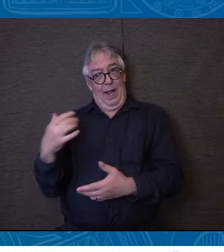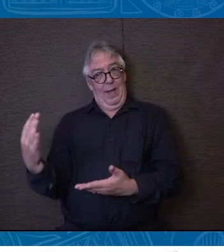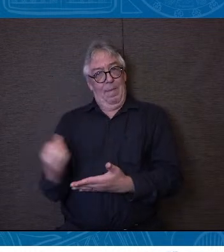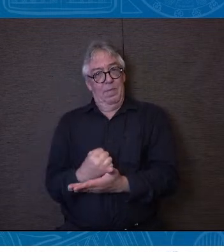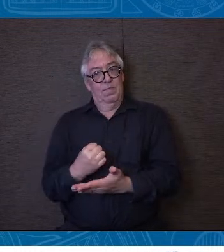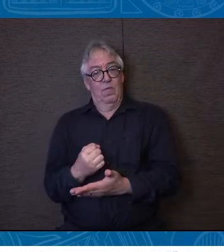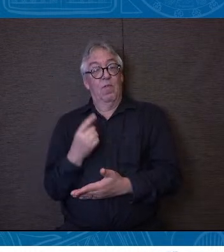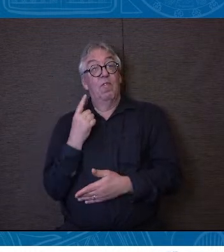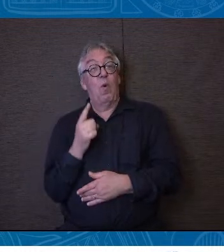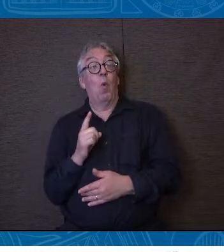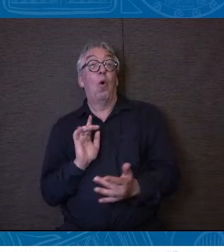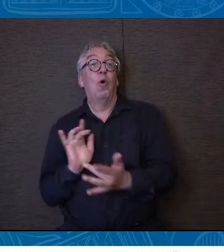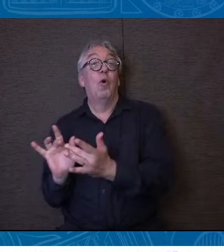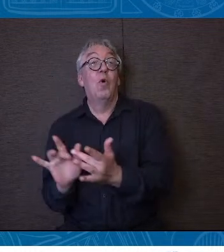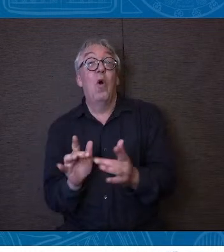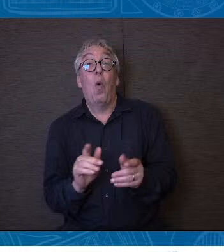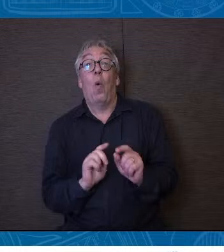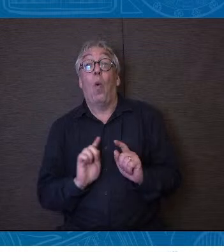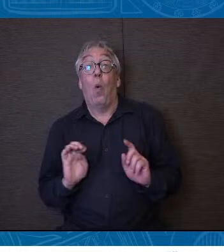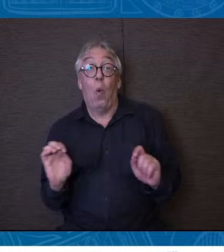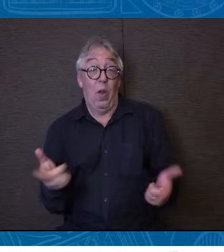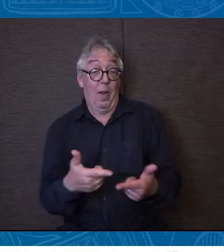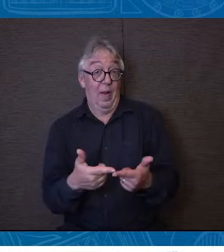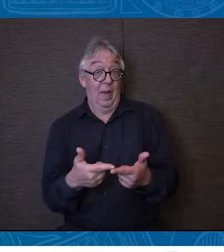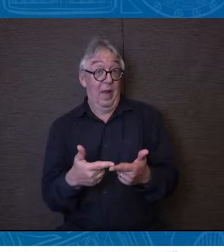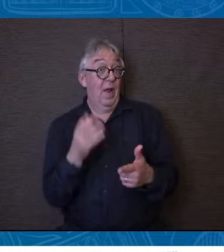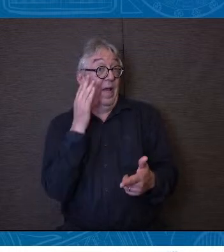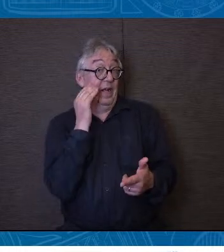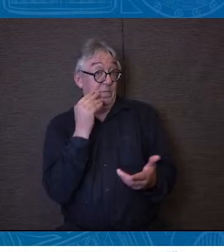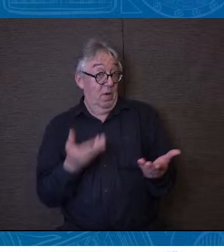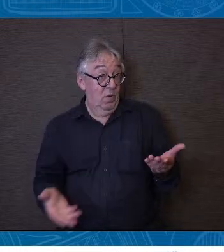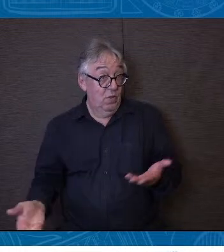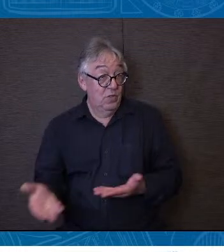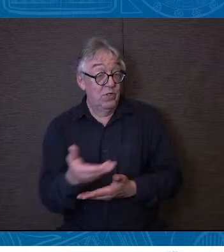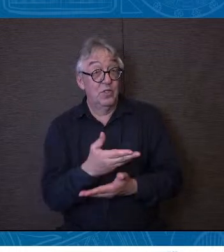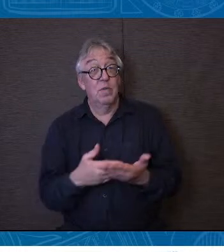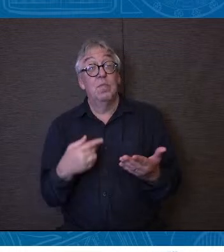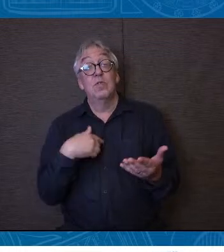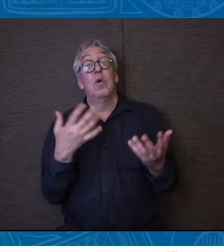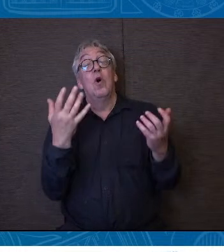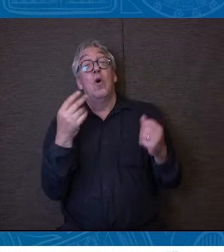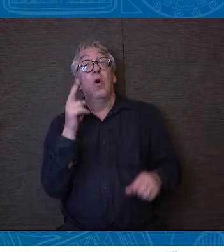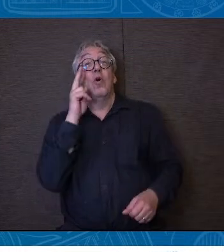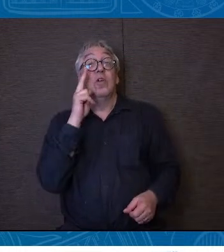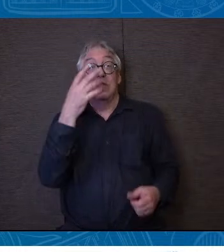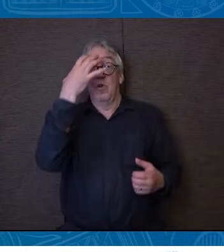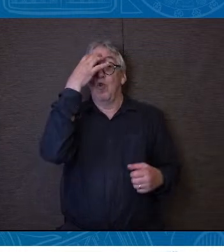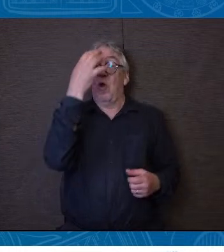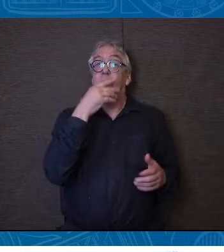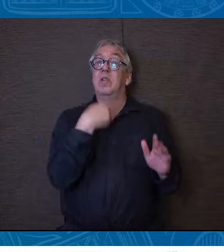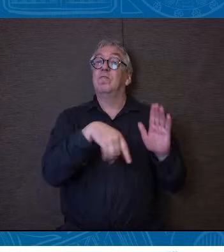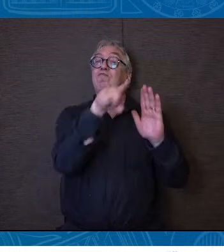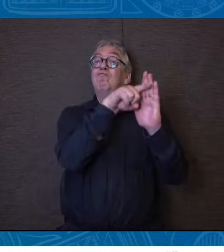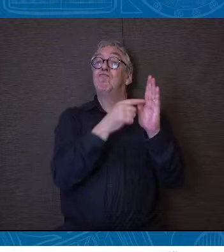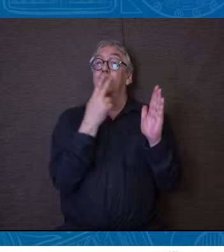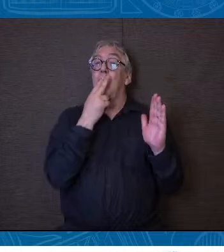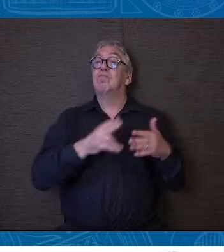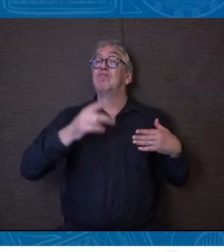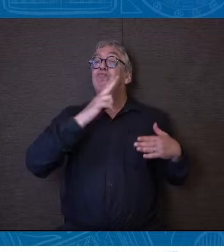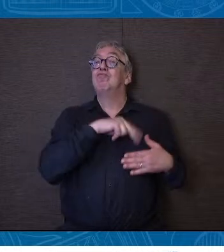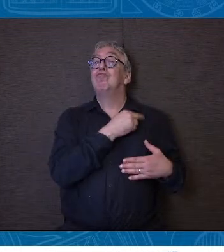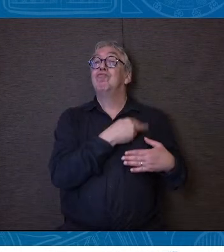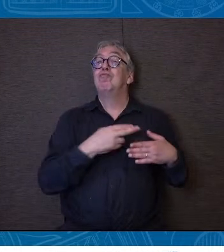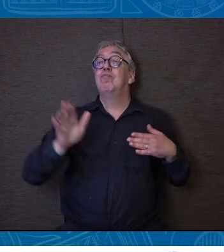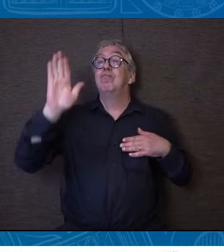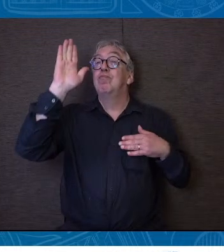connect everyone, sharing experiences, and also some pledge commitments, some regulatory interventions to allow some of the